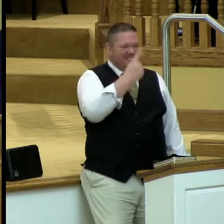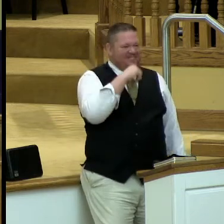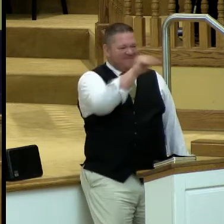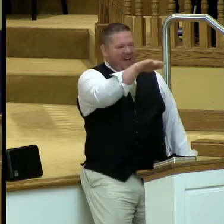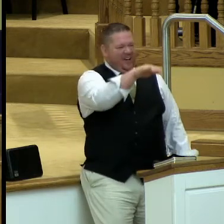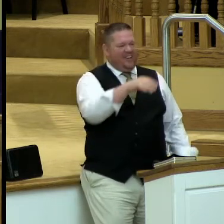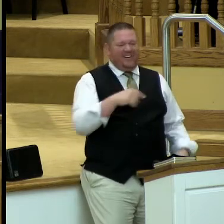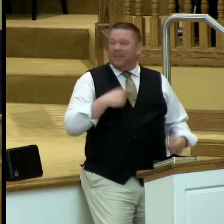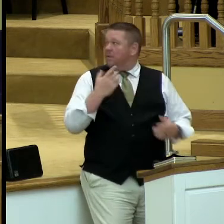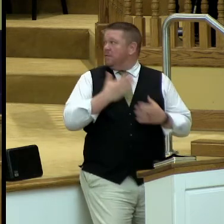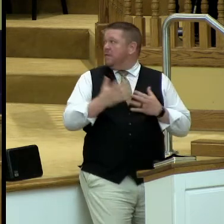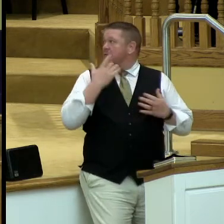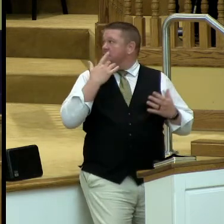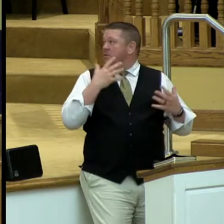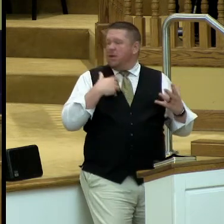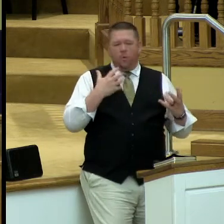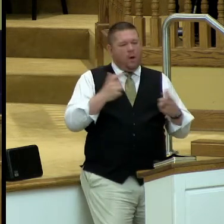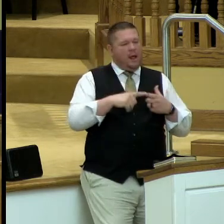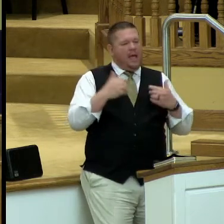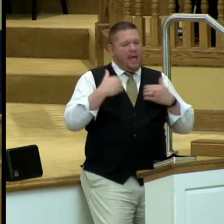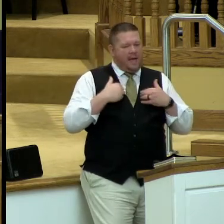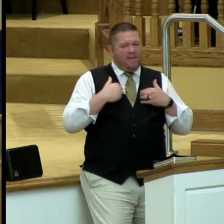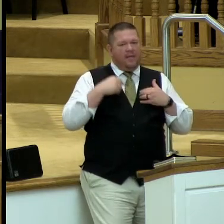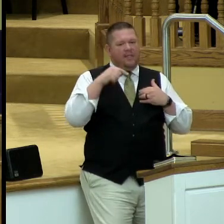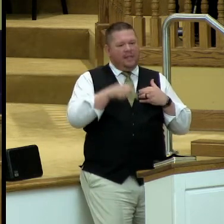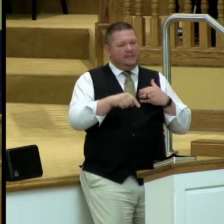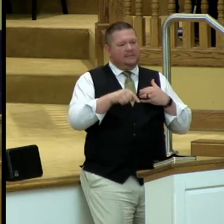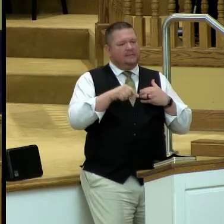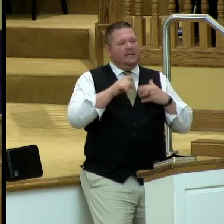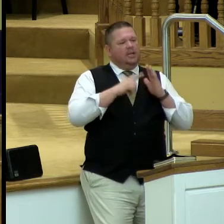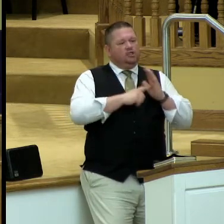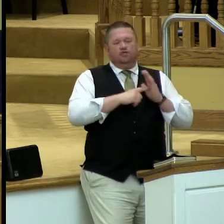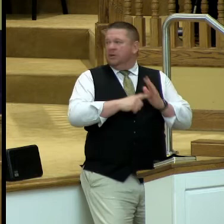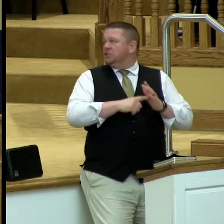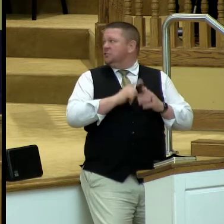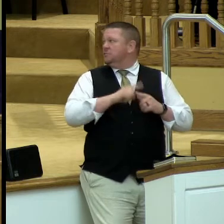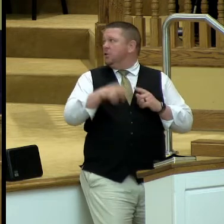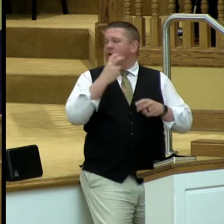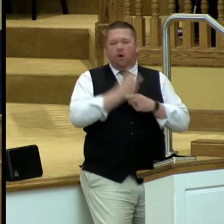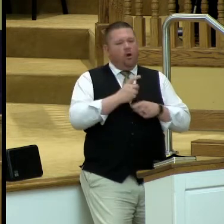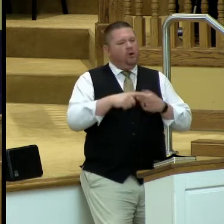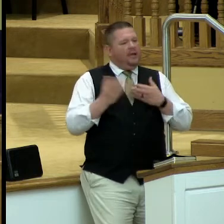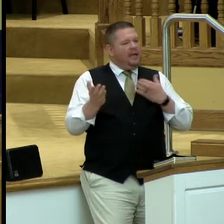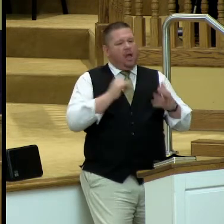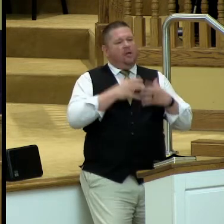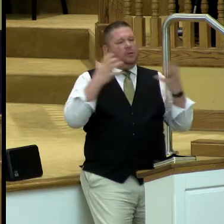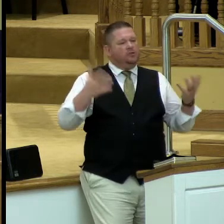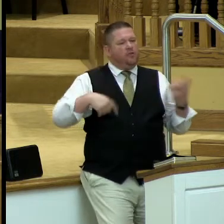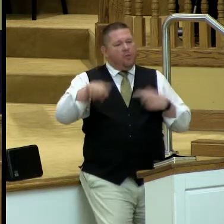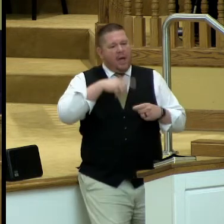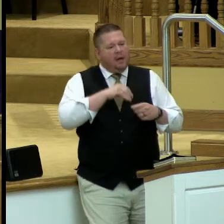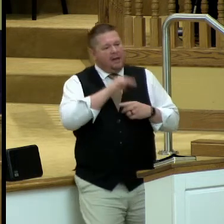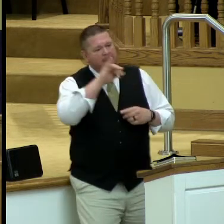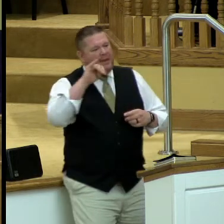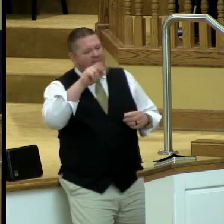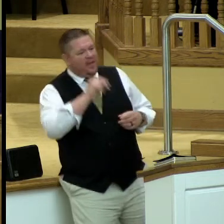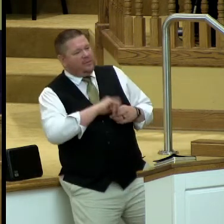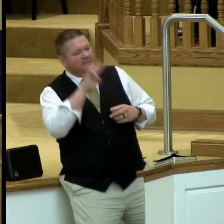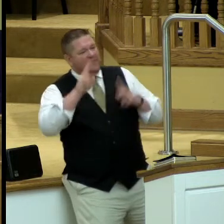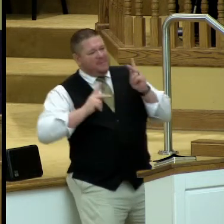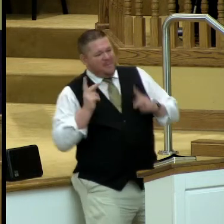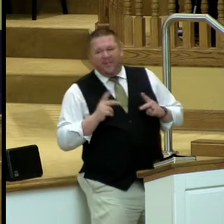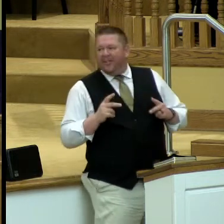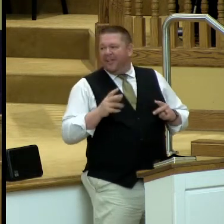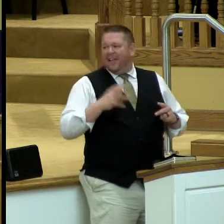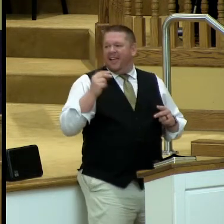But this is one of my favorite things that you'll hear. Like, I want to have this illustration, but it's hard to carry this much stuff around in a minivan with seven